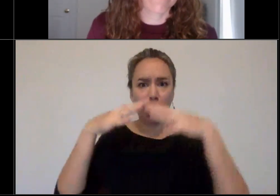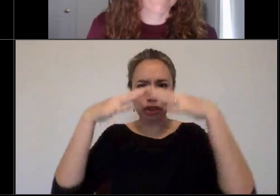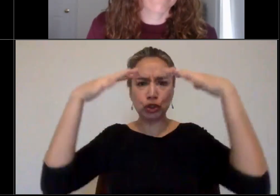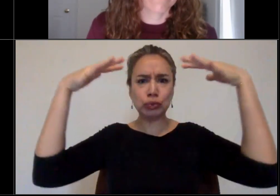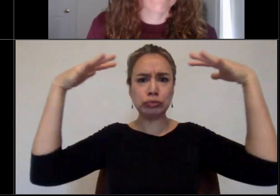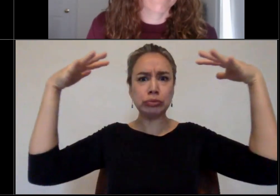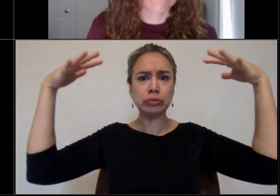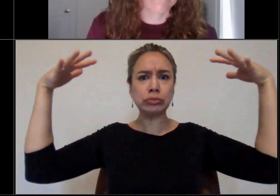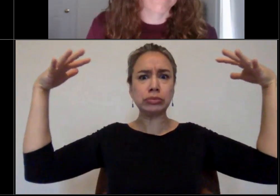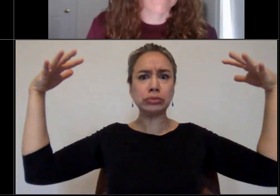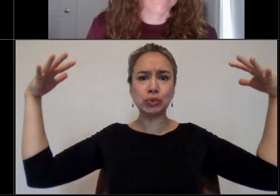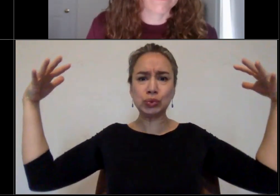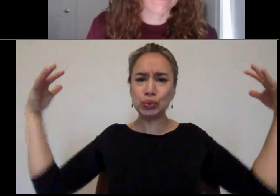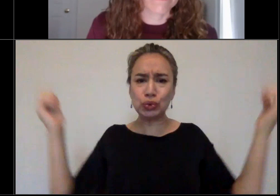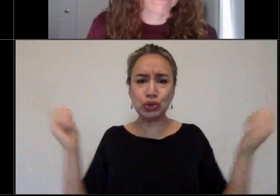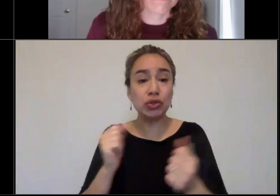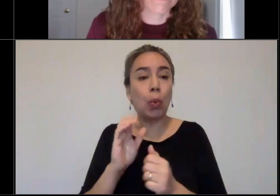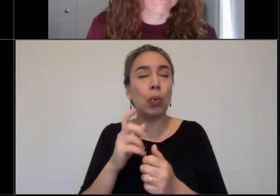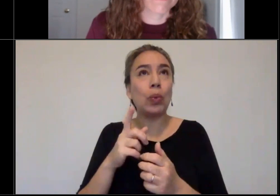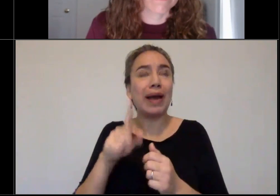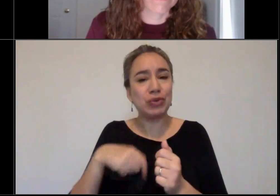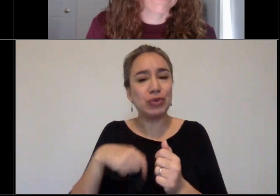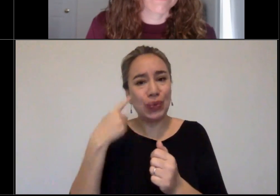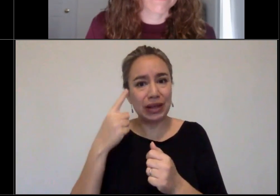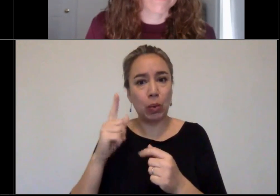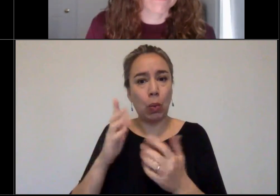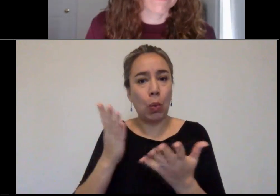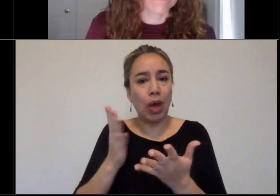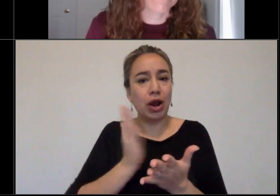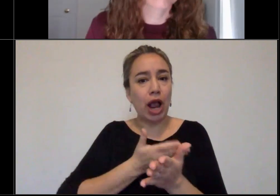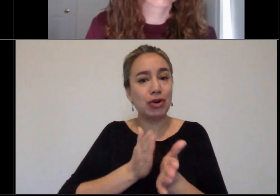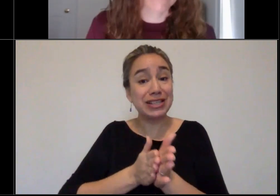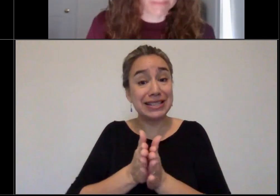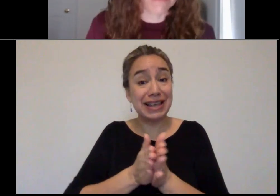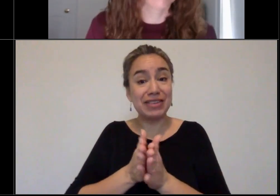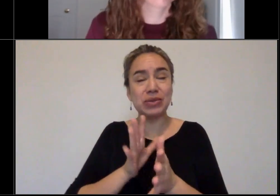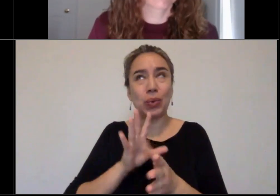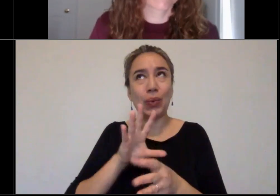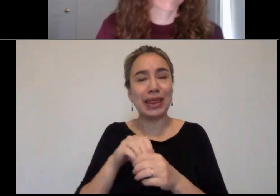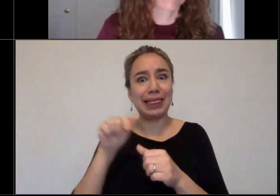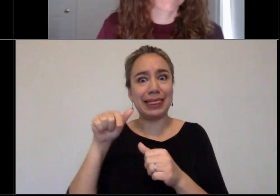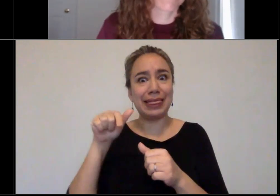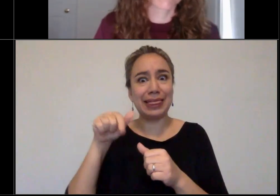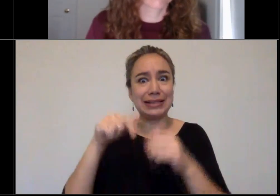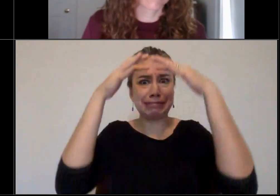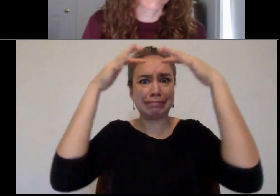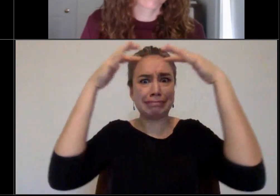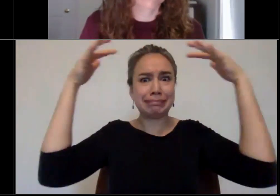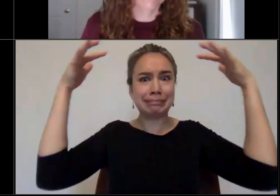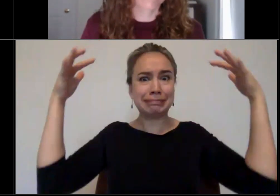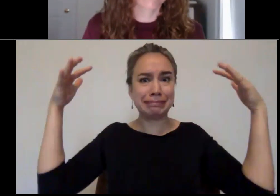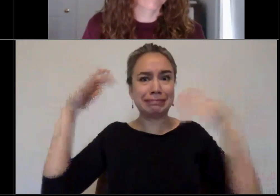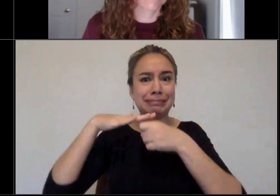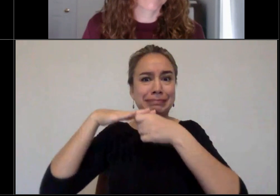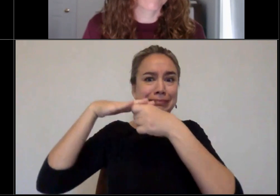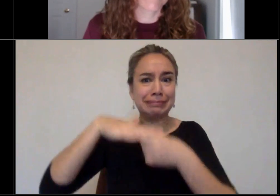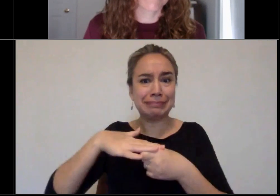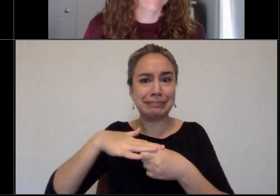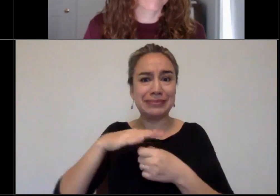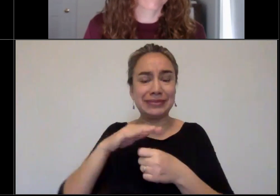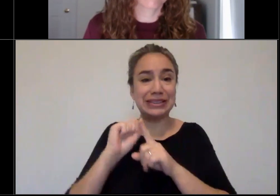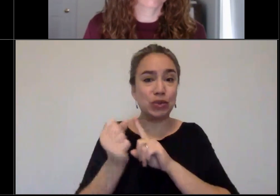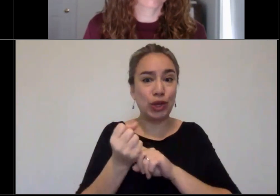what are incentives under an oppressive situation. That's like one way to think about it. But also thinking